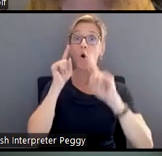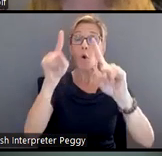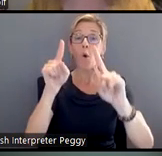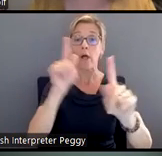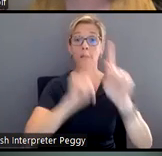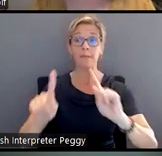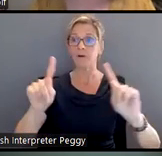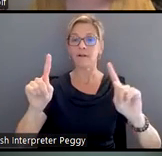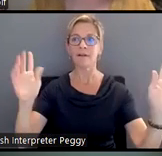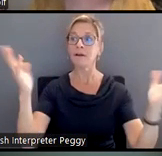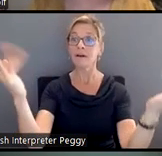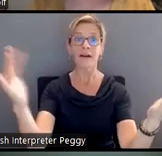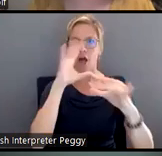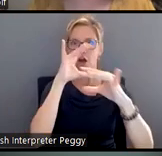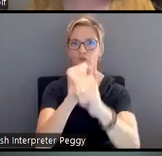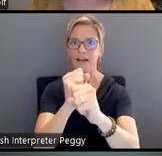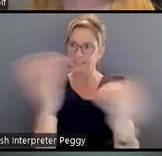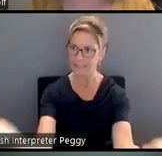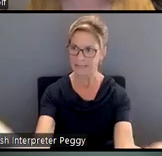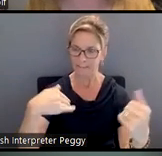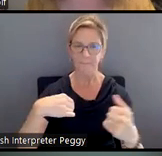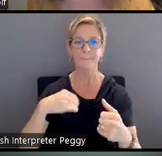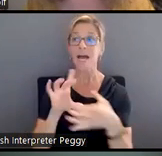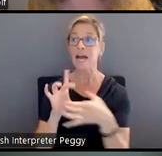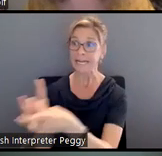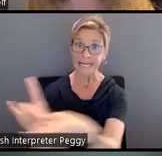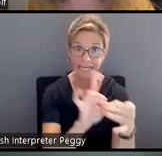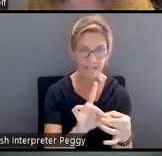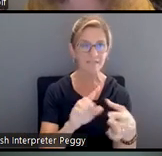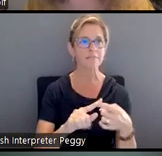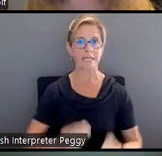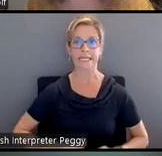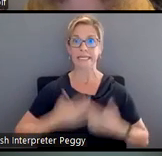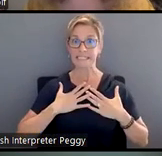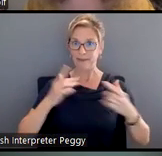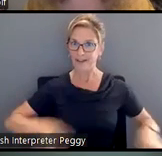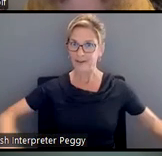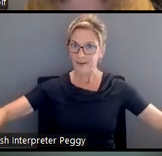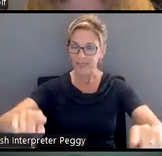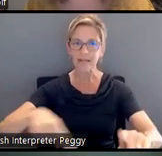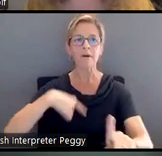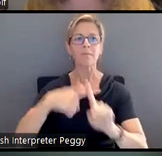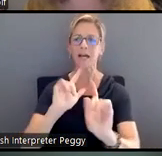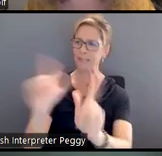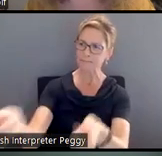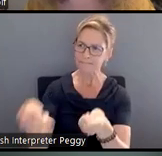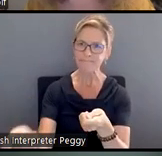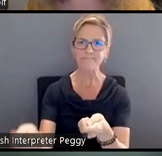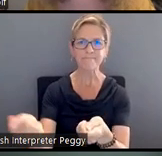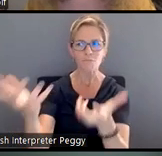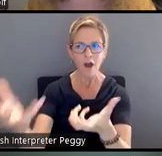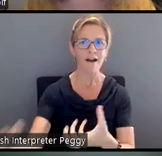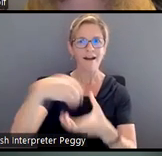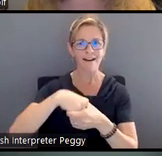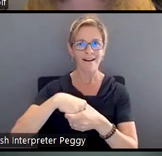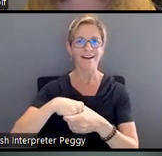us, connecting with them, inspiring them, and engaging them so they want to participate. So it